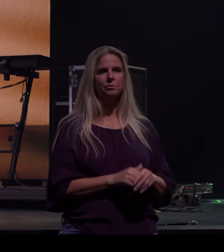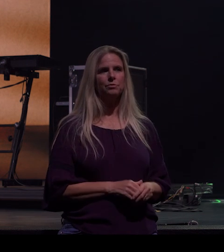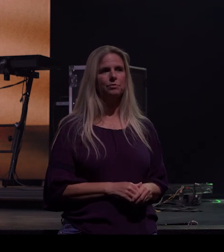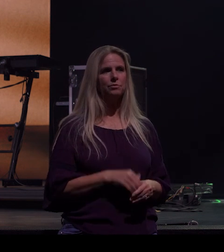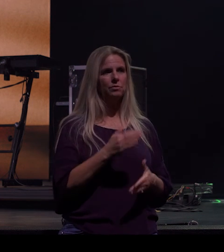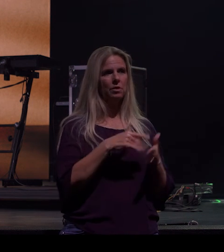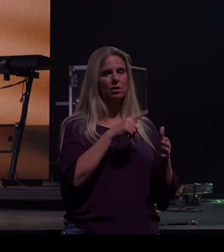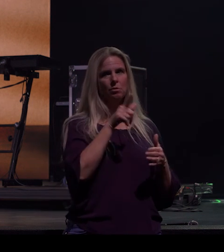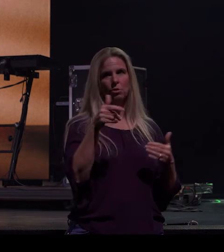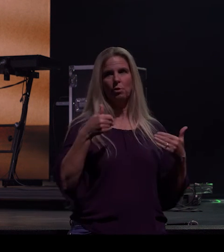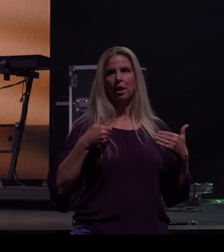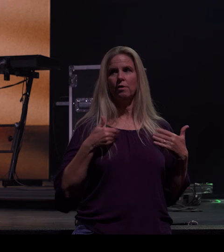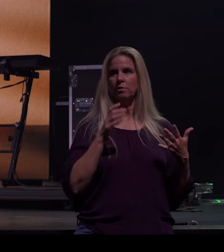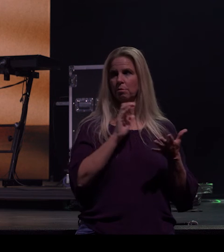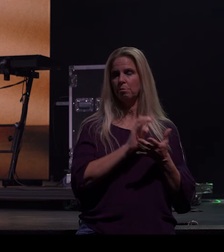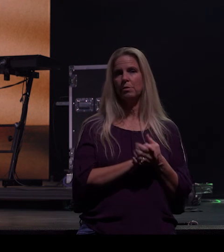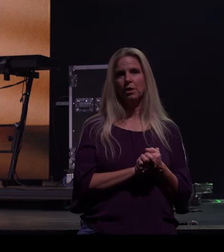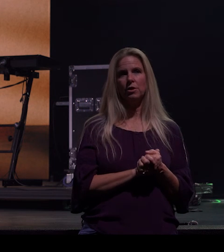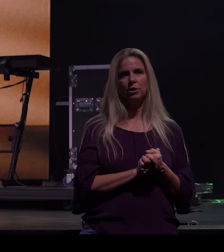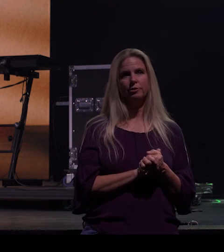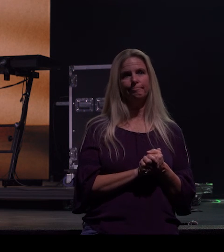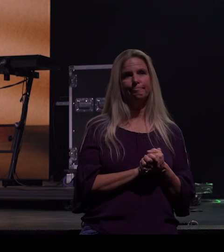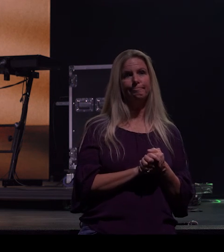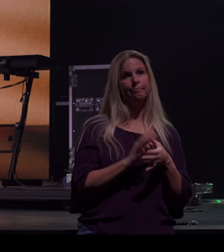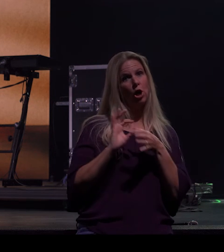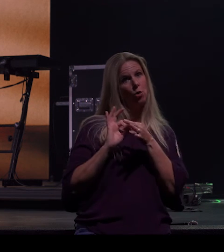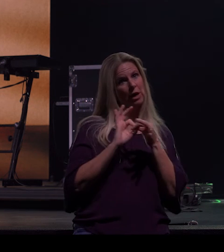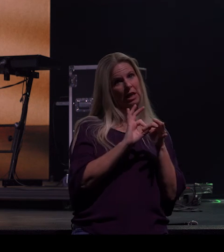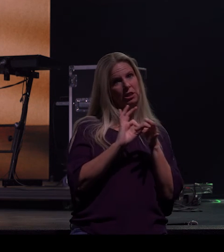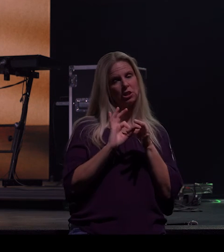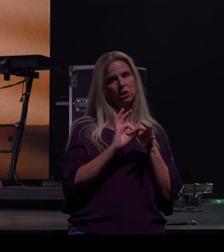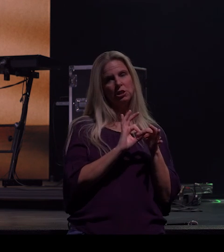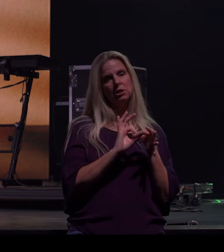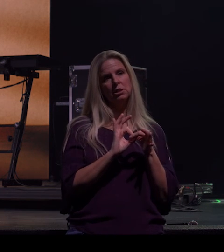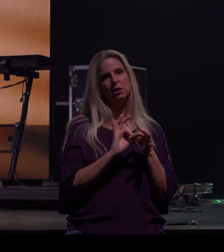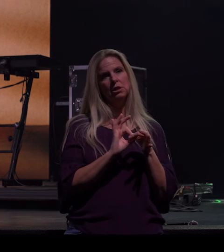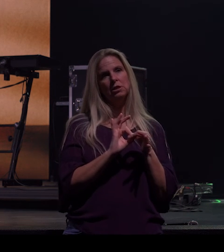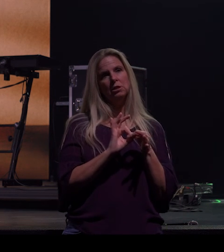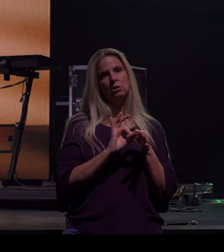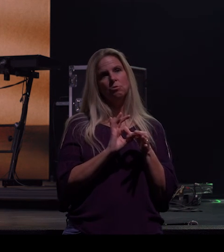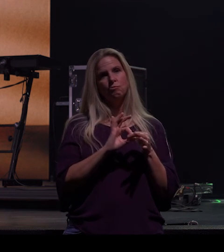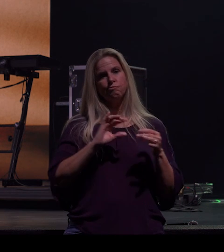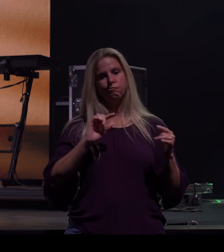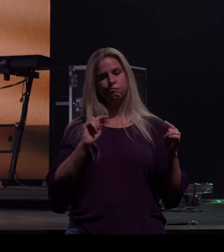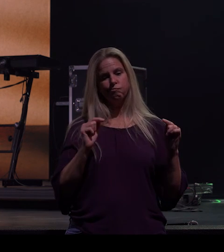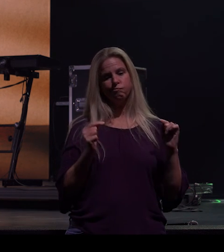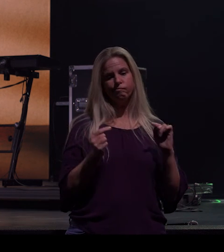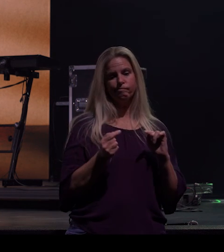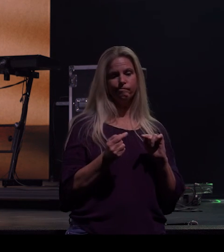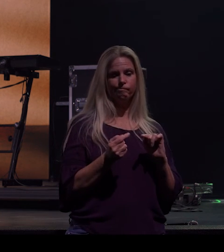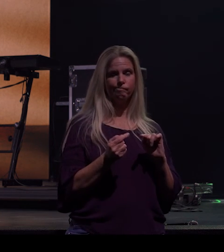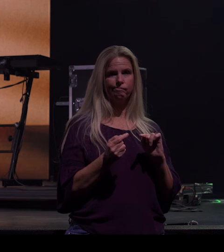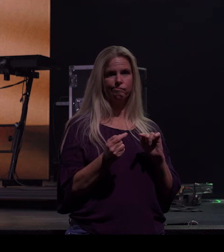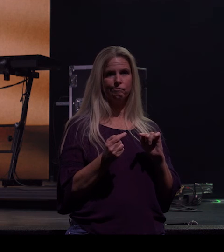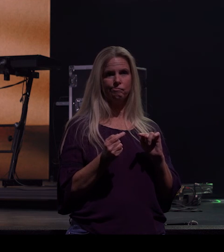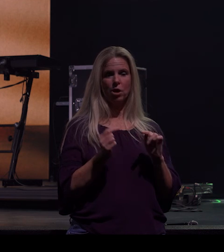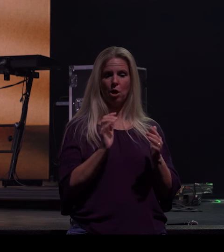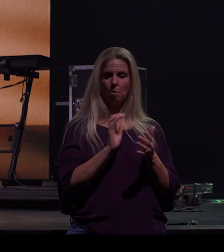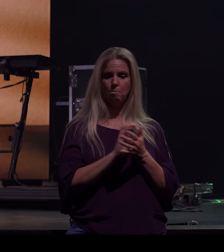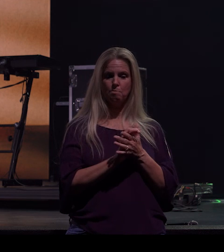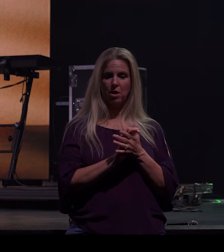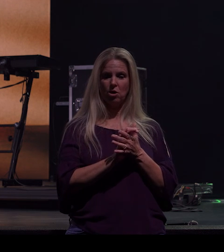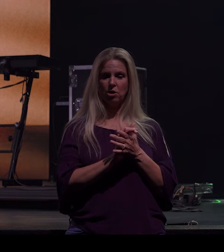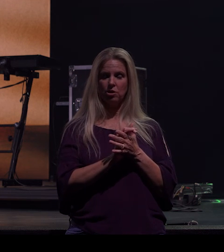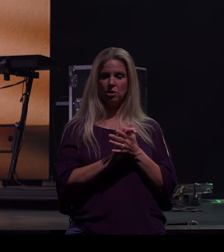Some of you have a marriage and a relationship. And it's hurting because marriages are hurting everywhere. You're not the